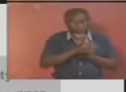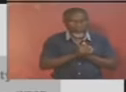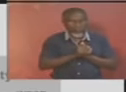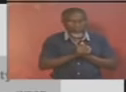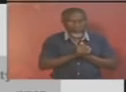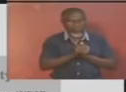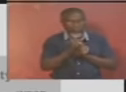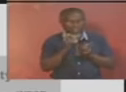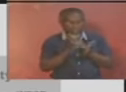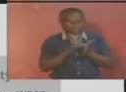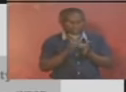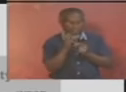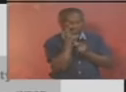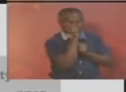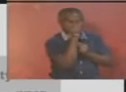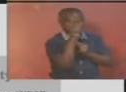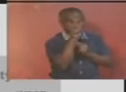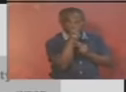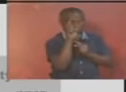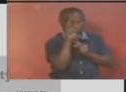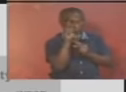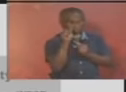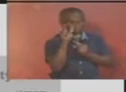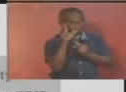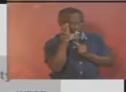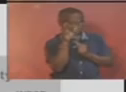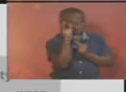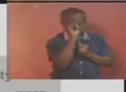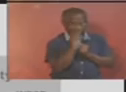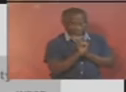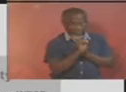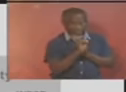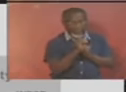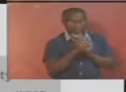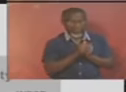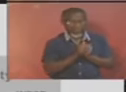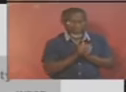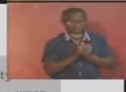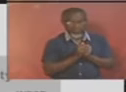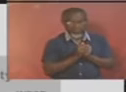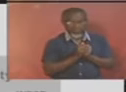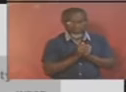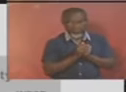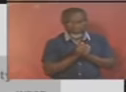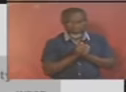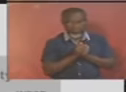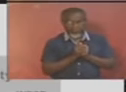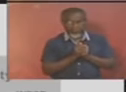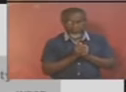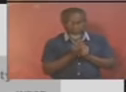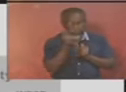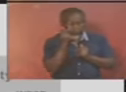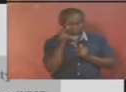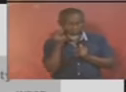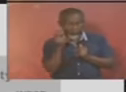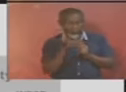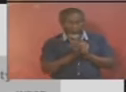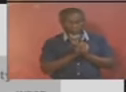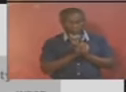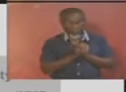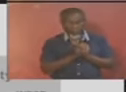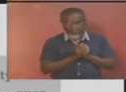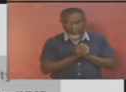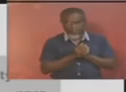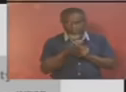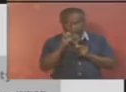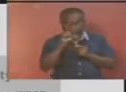St. George West, 1.3%, St. George Central, 5.3%, St. George East, 8.0%, St. Andrew,